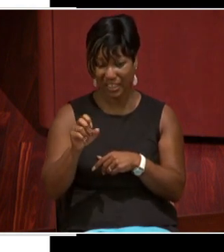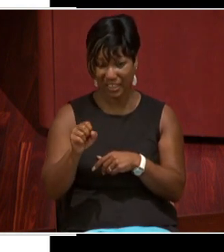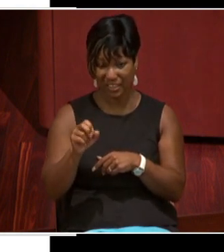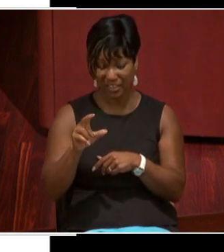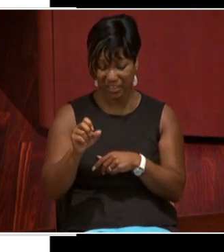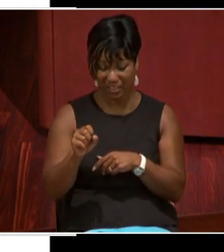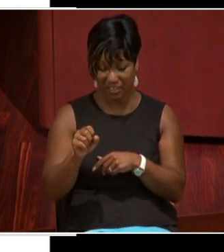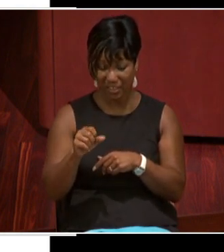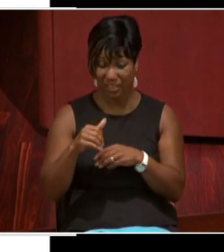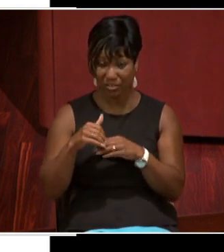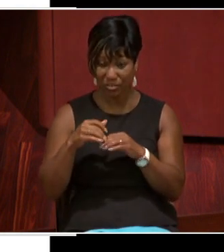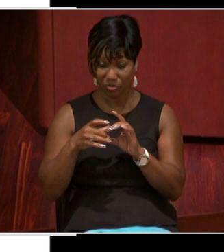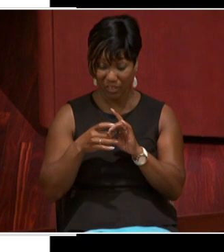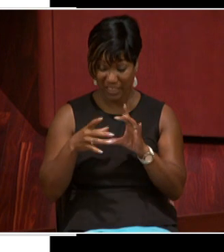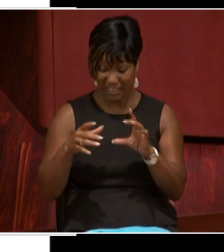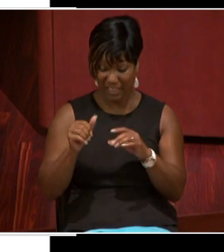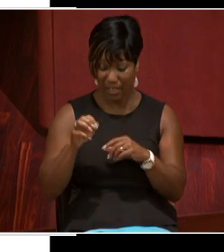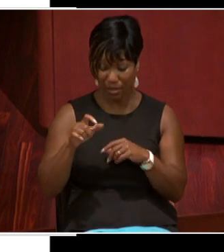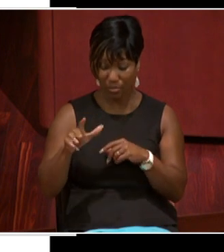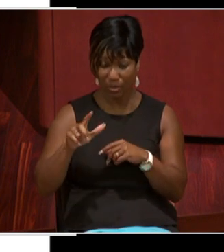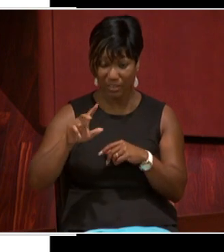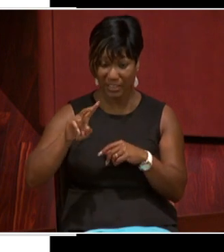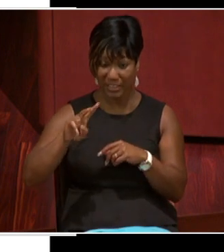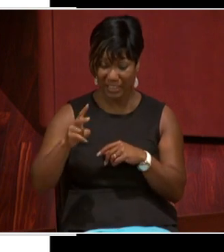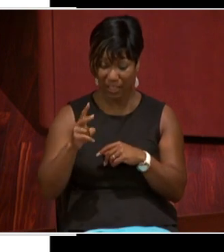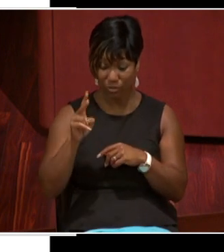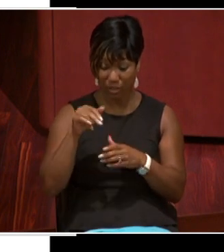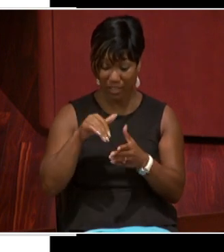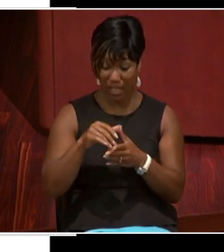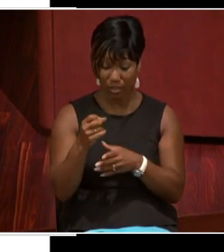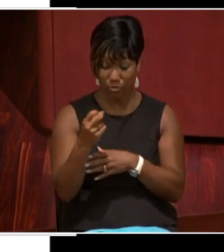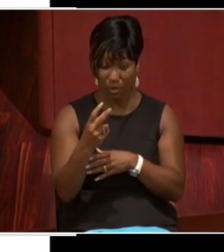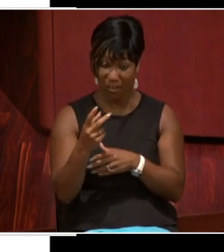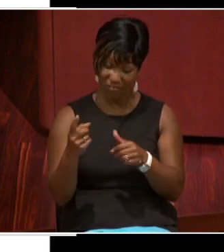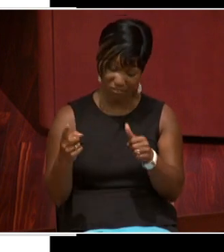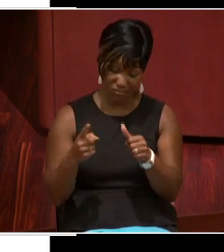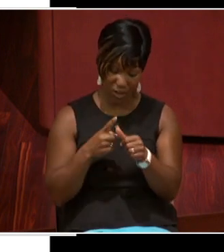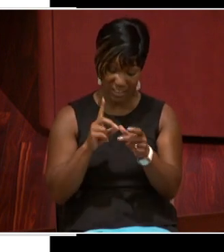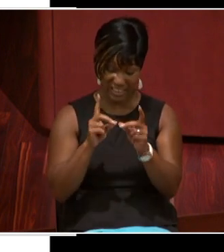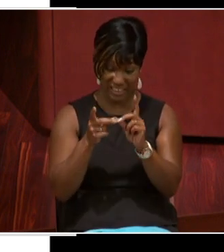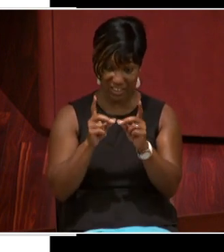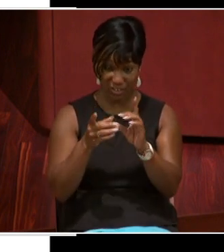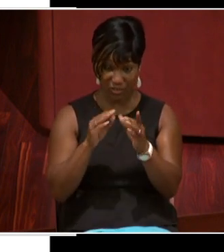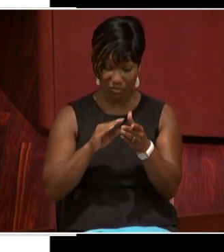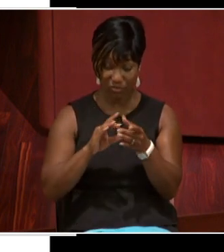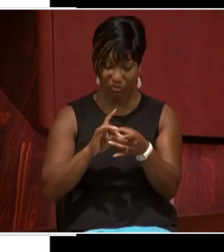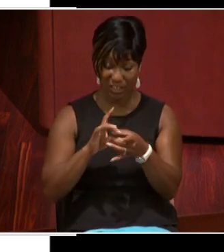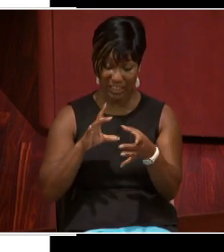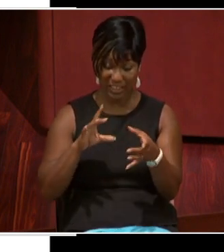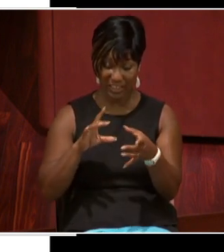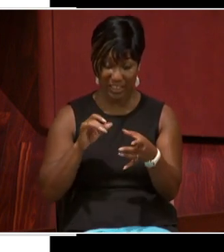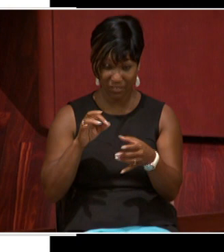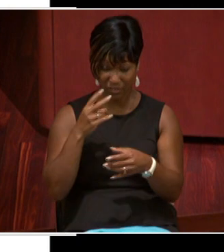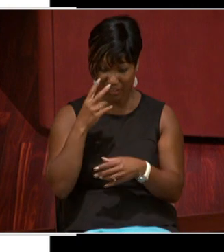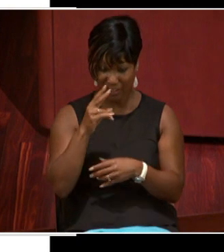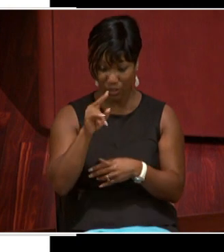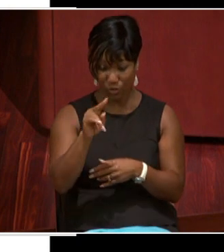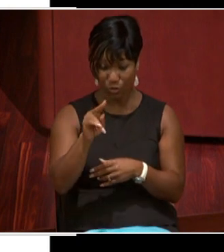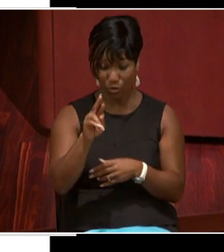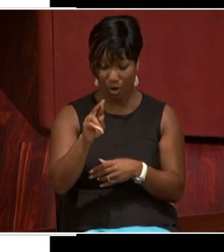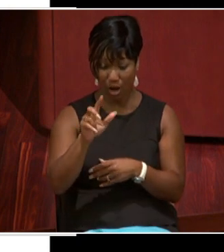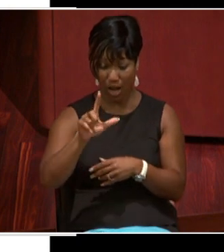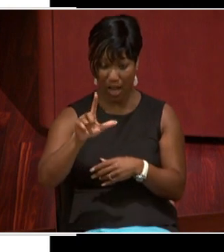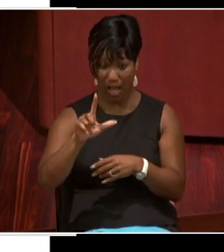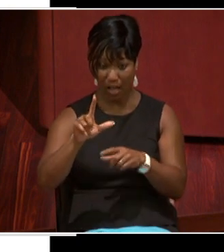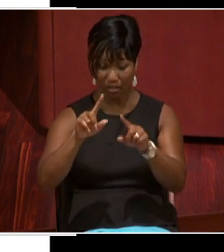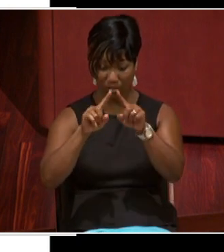on April 2nd, 2012, and it was the first digital release. If you go to the URL that I have up on the slide, that will